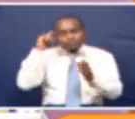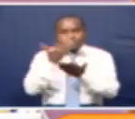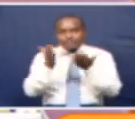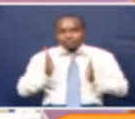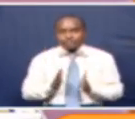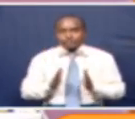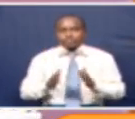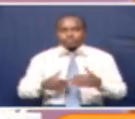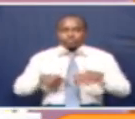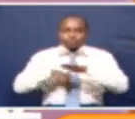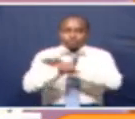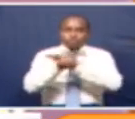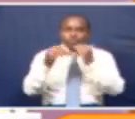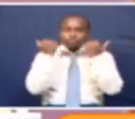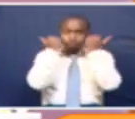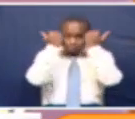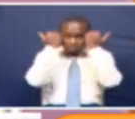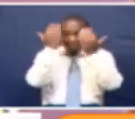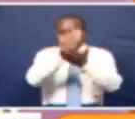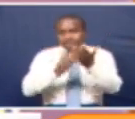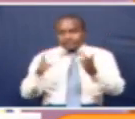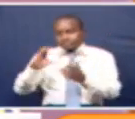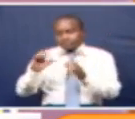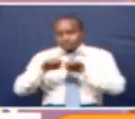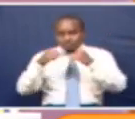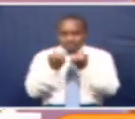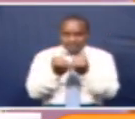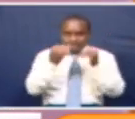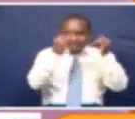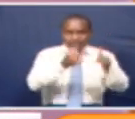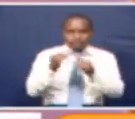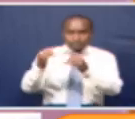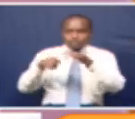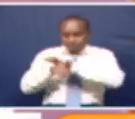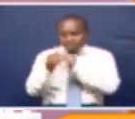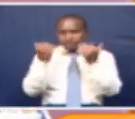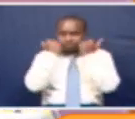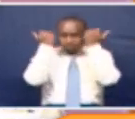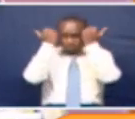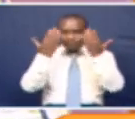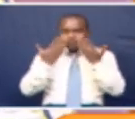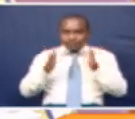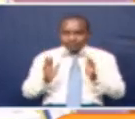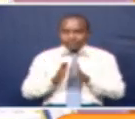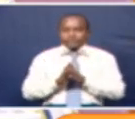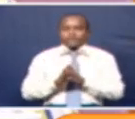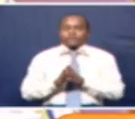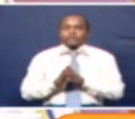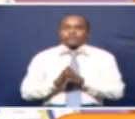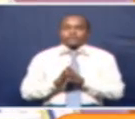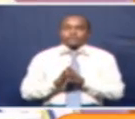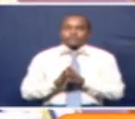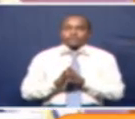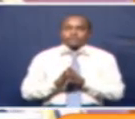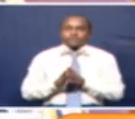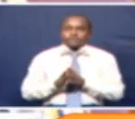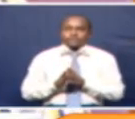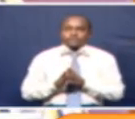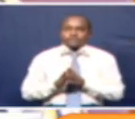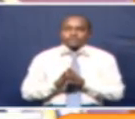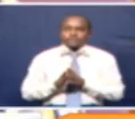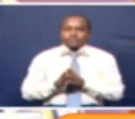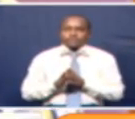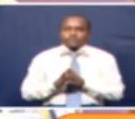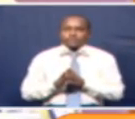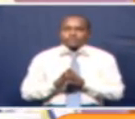court. A number of civil society and individual citizens went to court. The court on